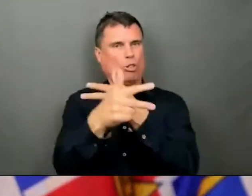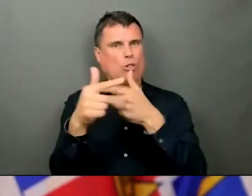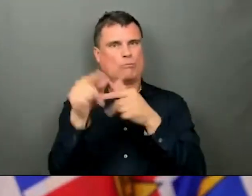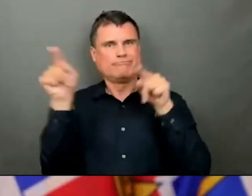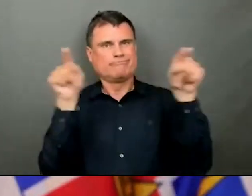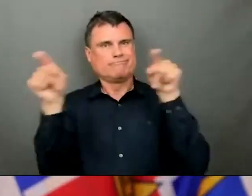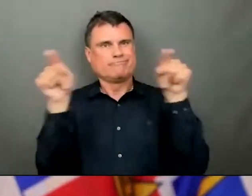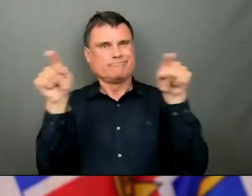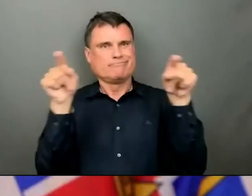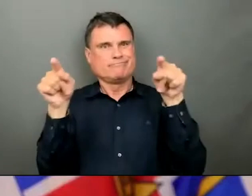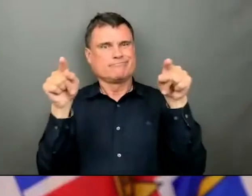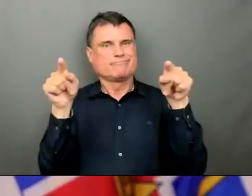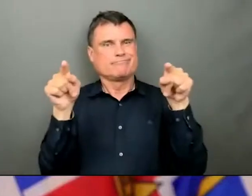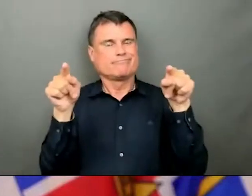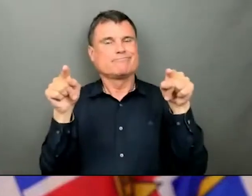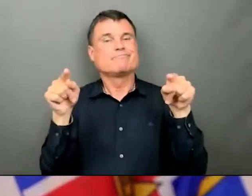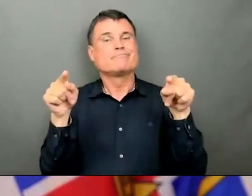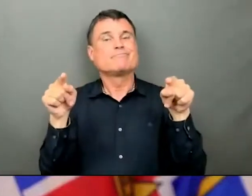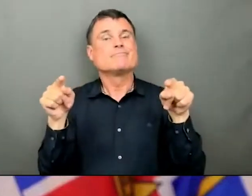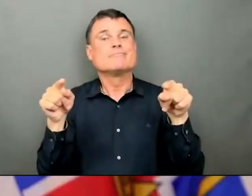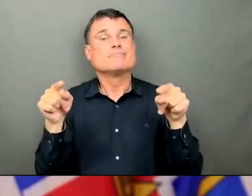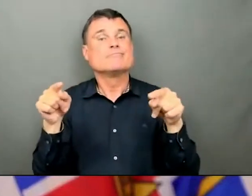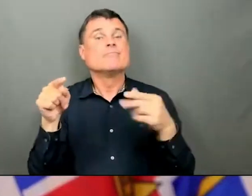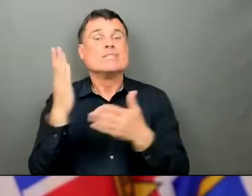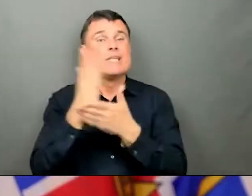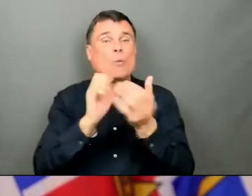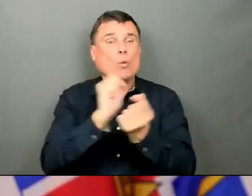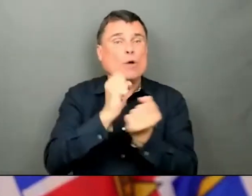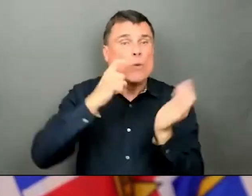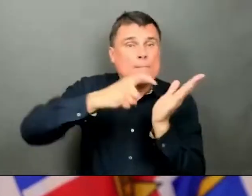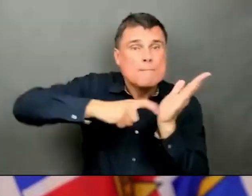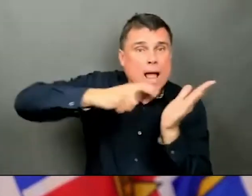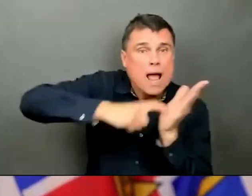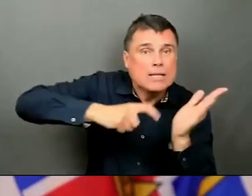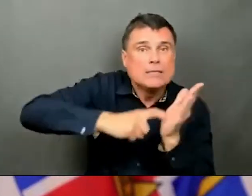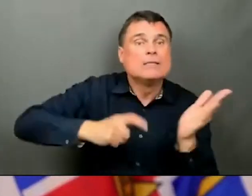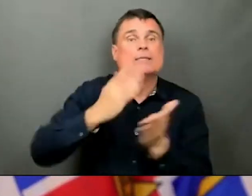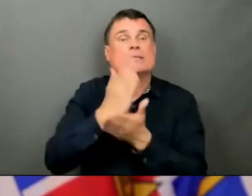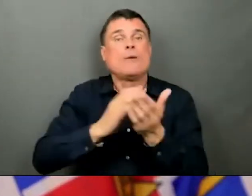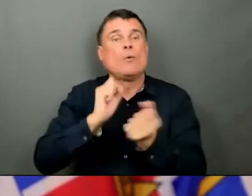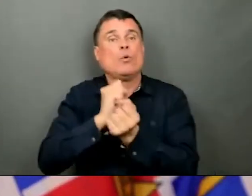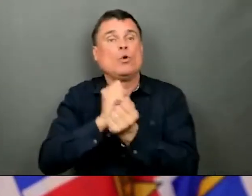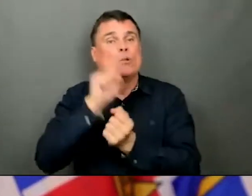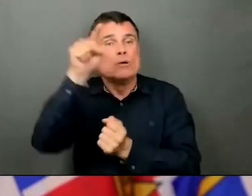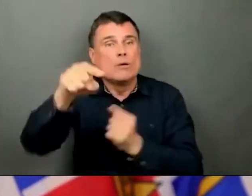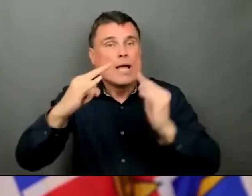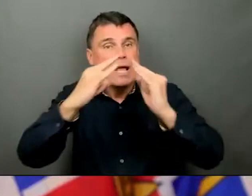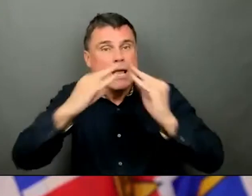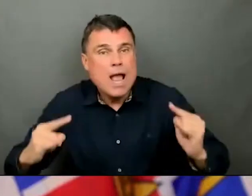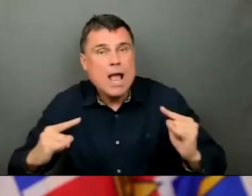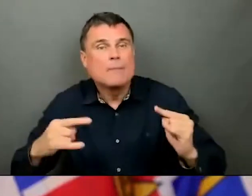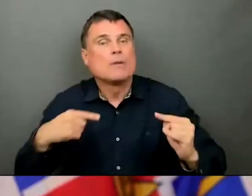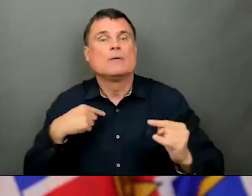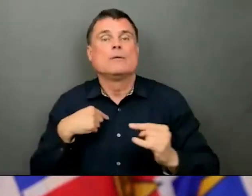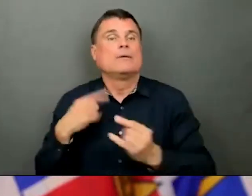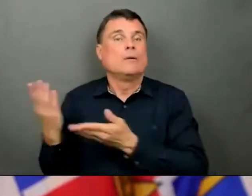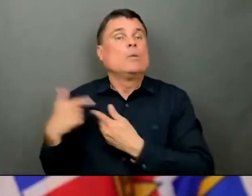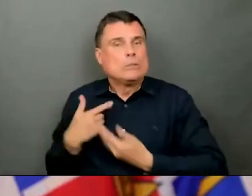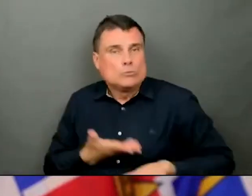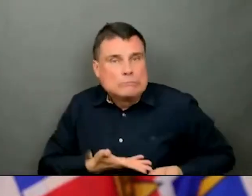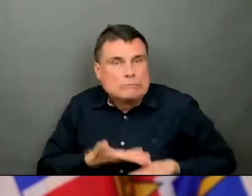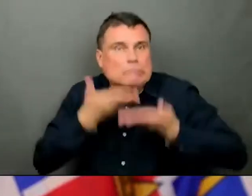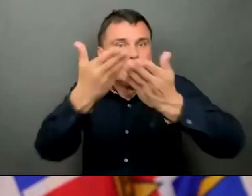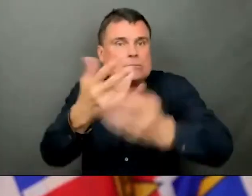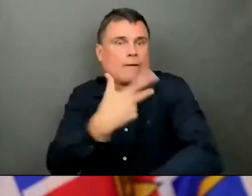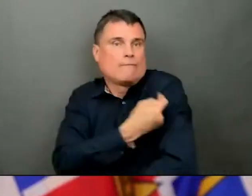of the large industrial camps and mines around those areas to immunize workers, and particularly the rotational workers who are